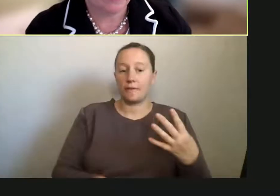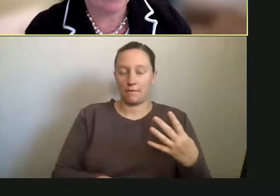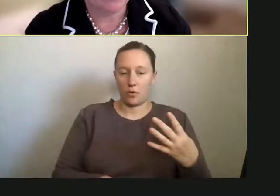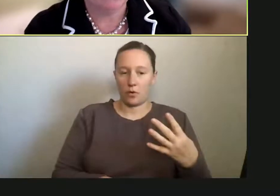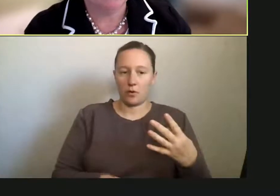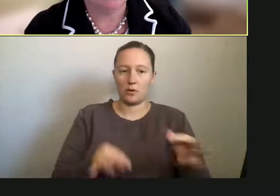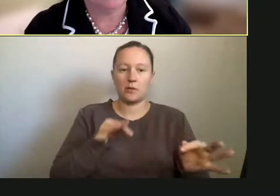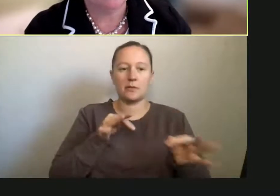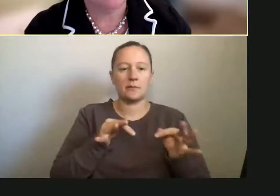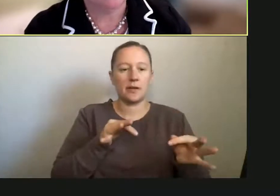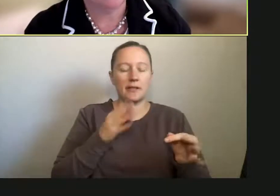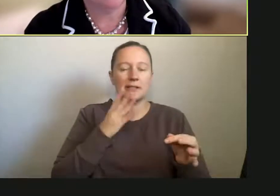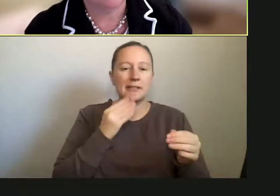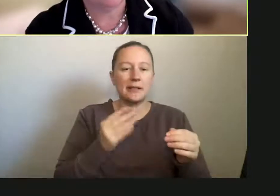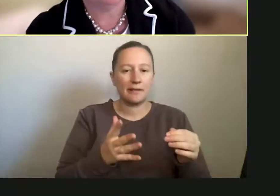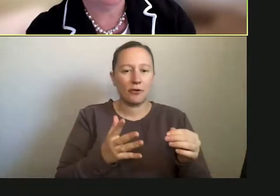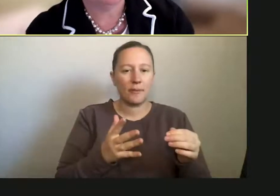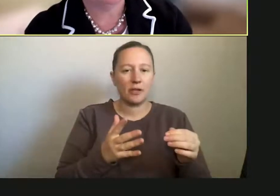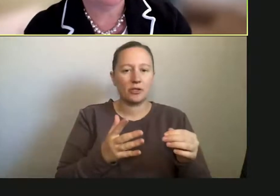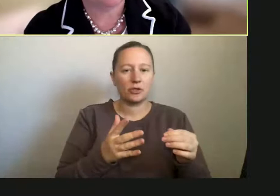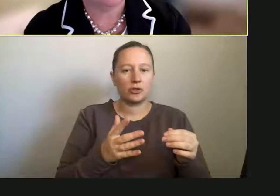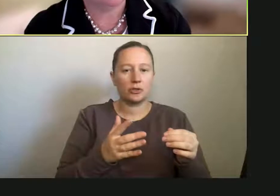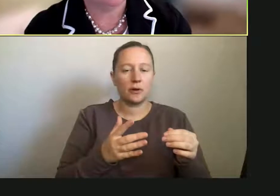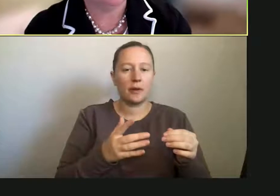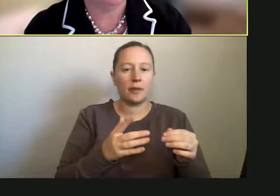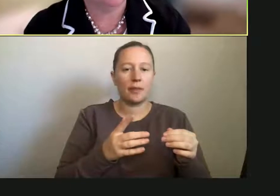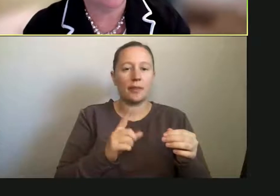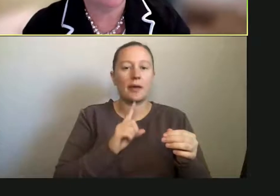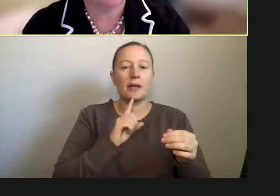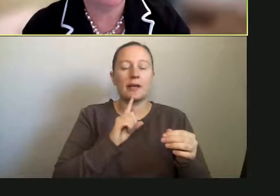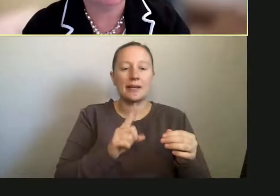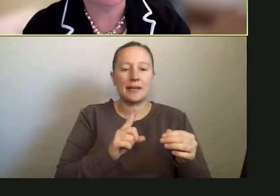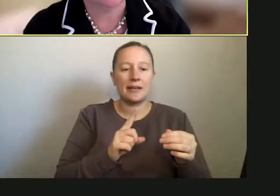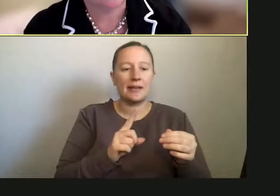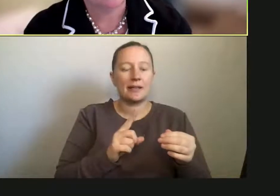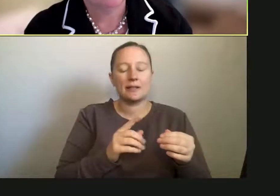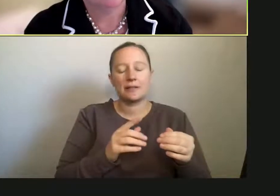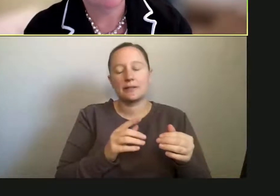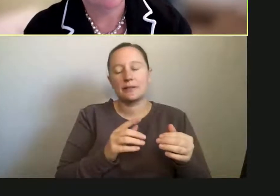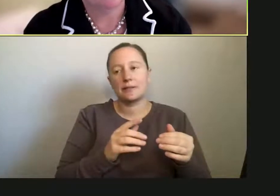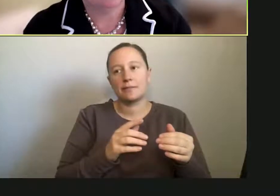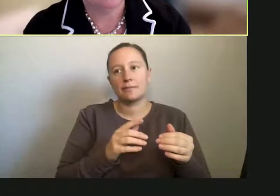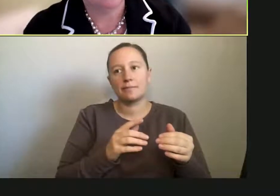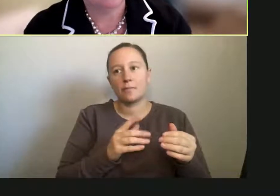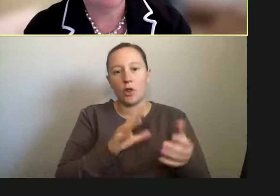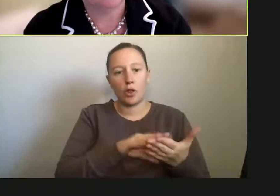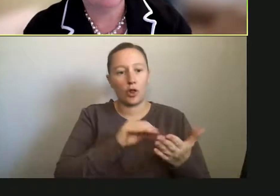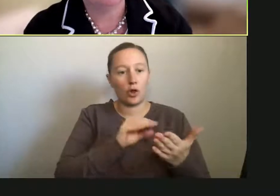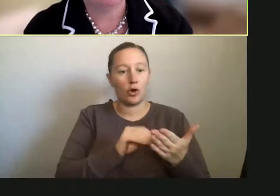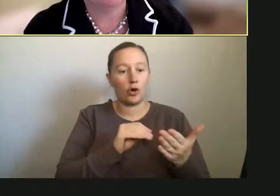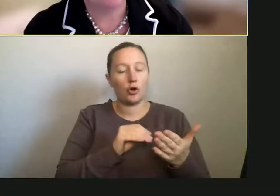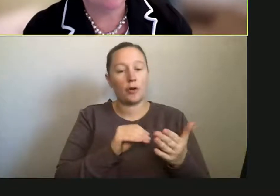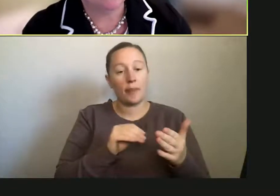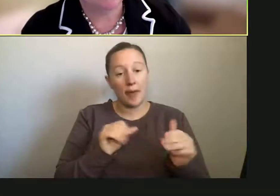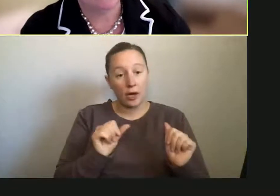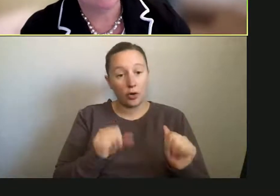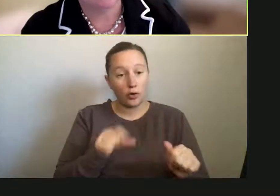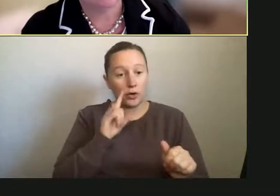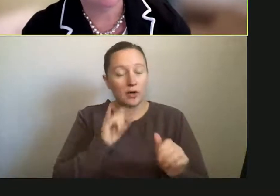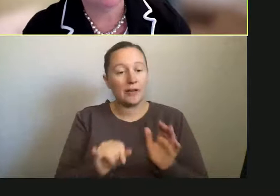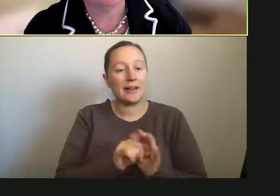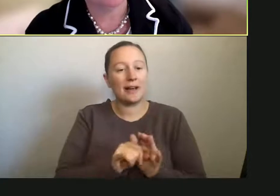talks about information that is obtained, including from biospecimens, that was identifiable, but then the